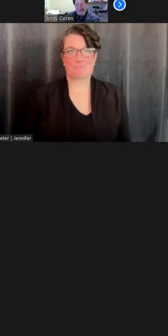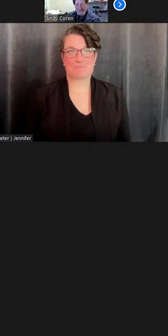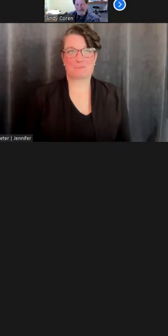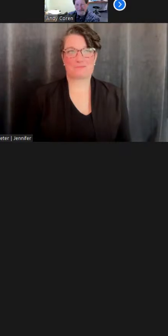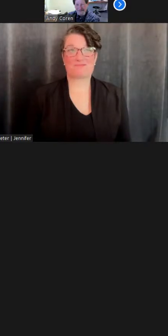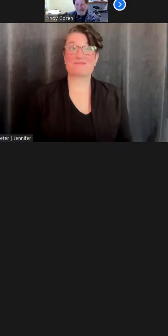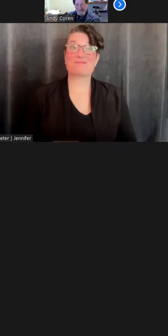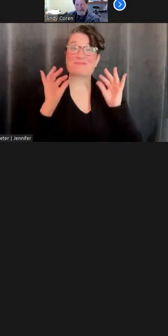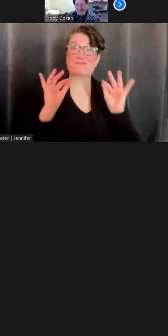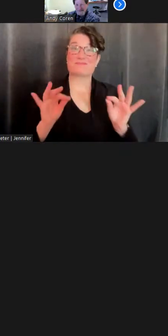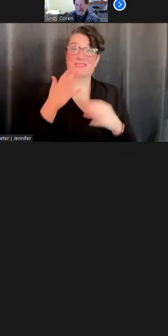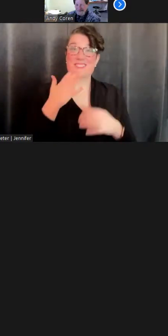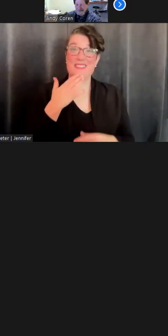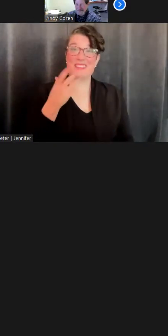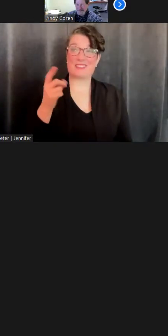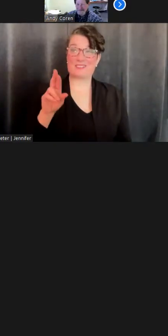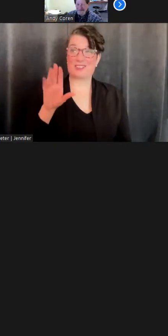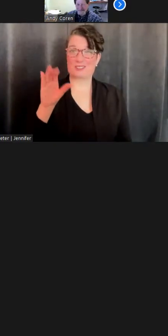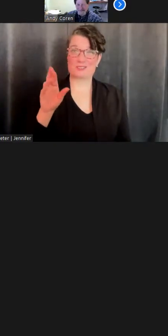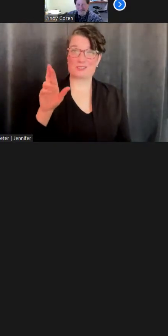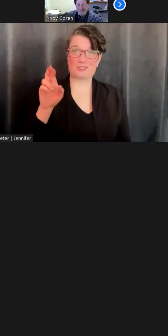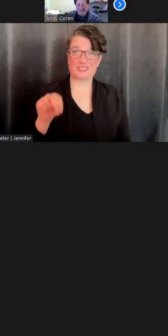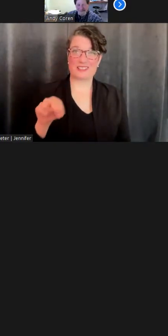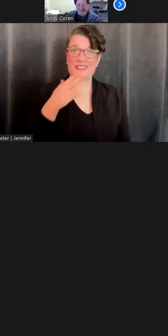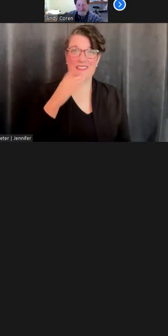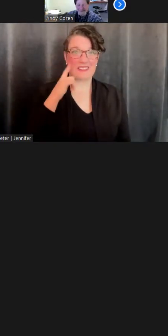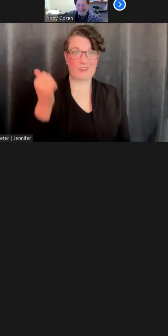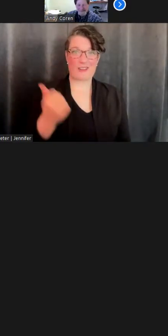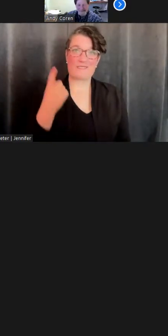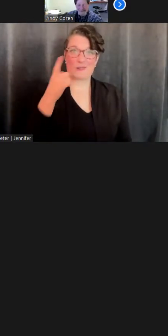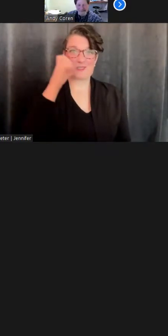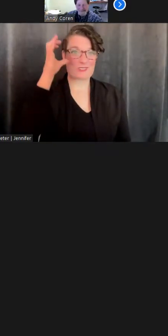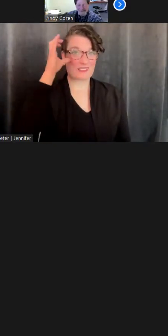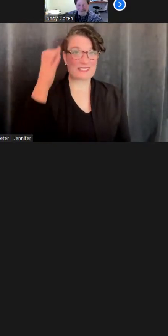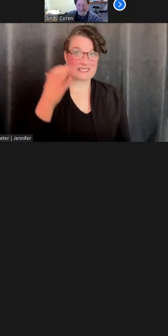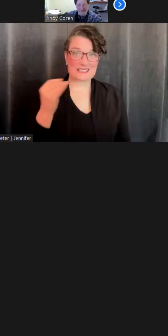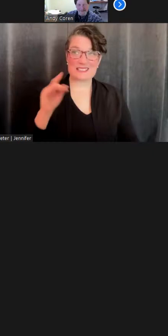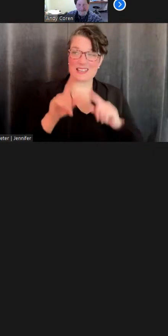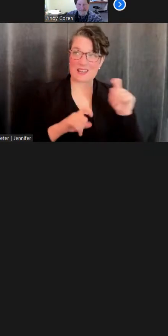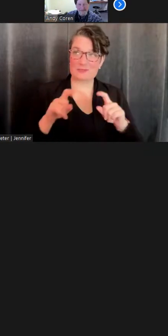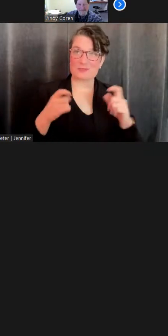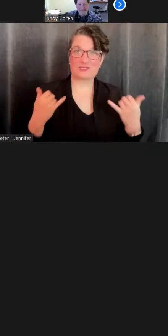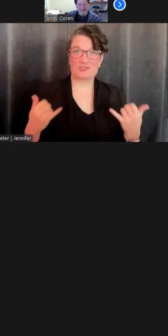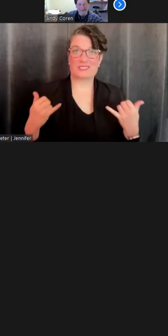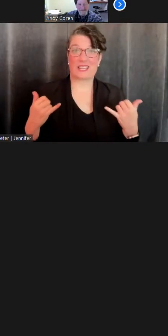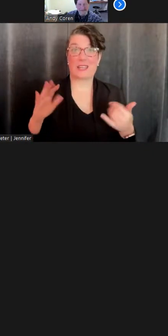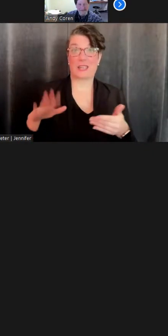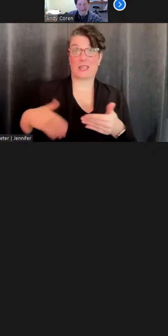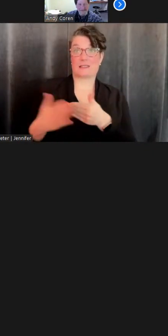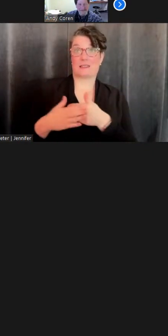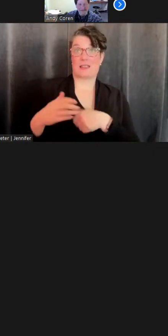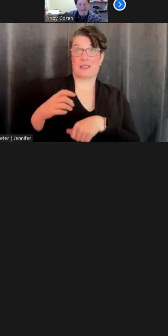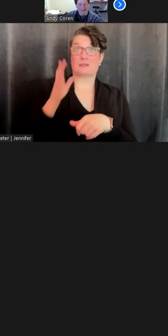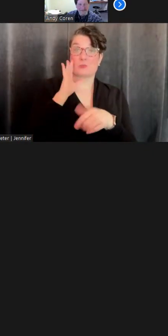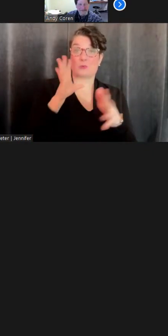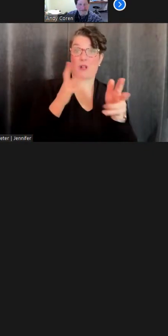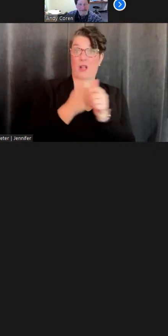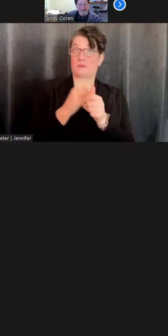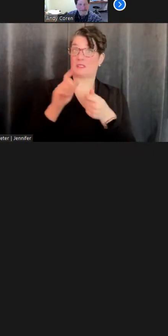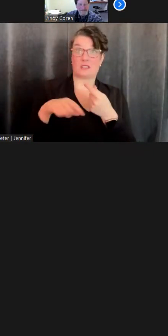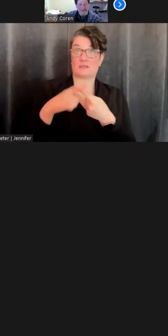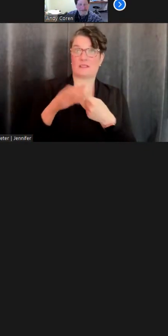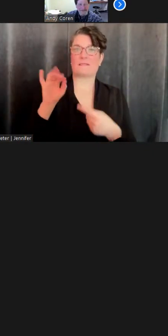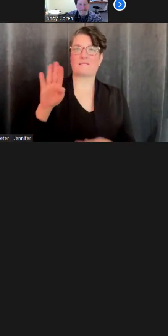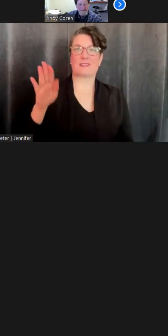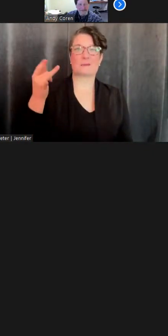Great. Thank you, Dr. Coren. Thanks for everyone that listened in today and also asked questions. Our next update is scheduled for February